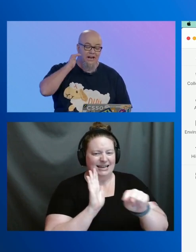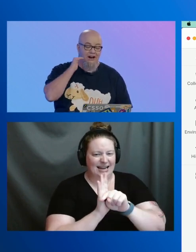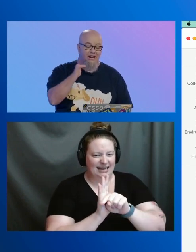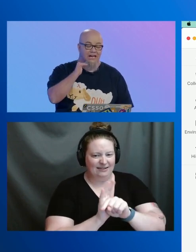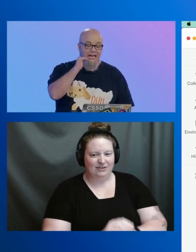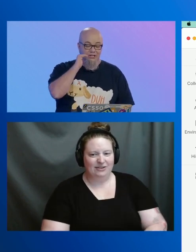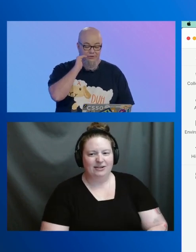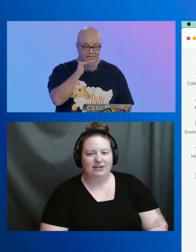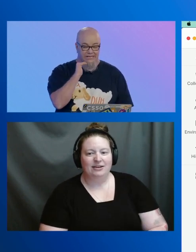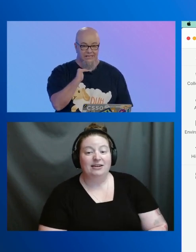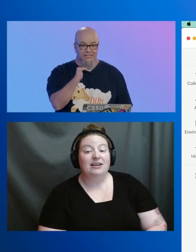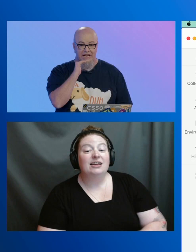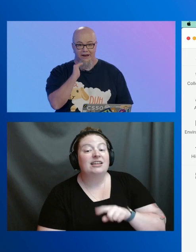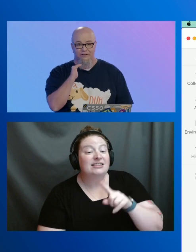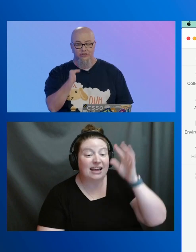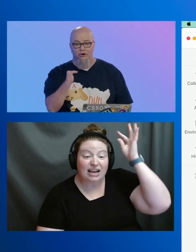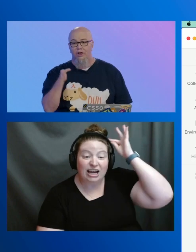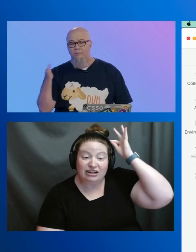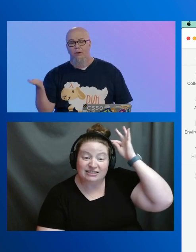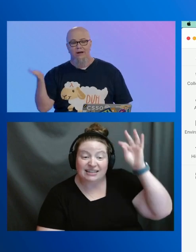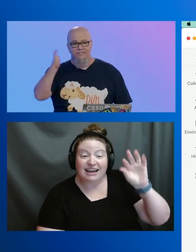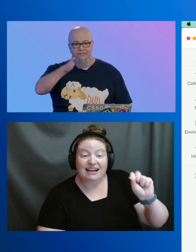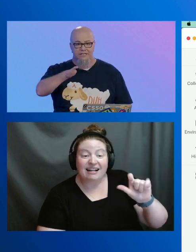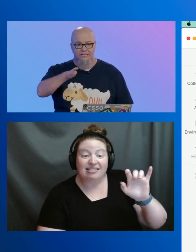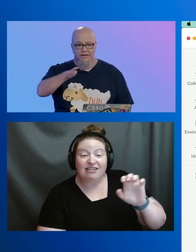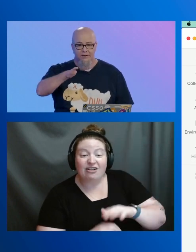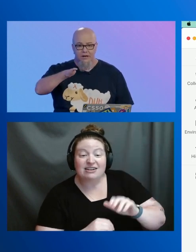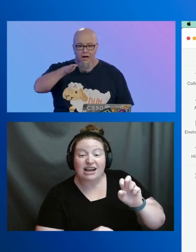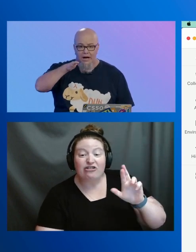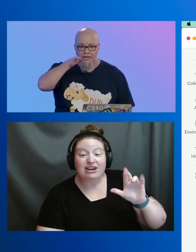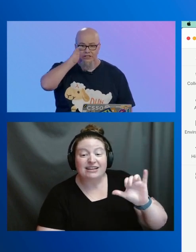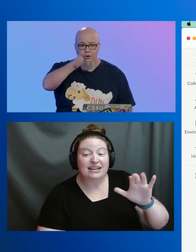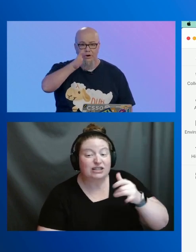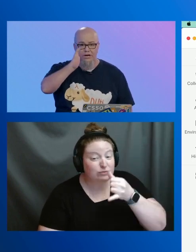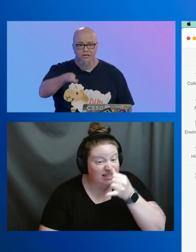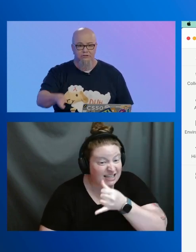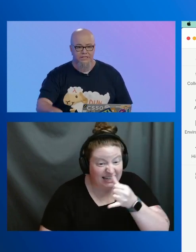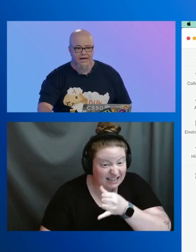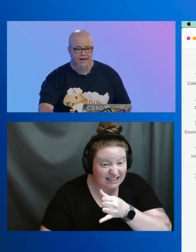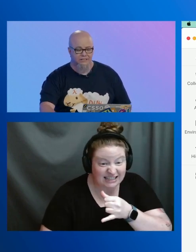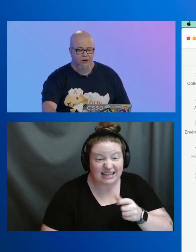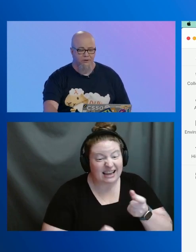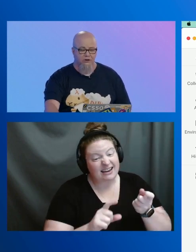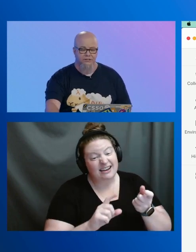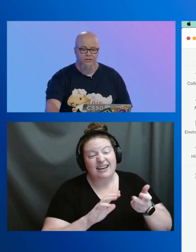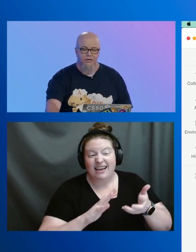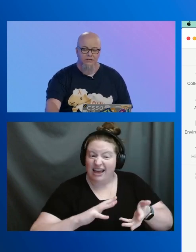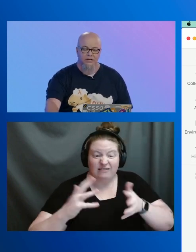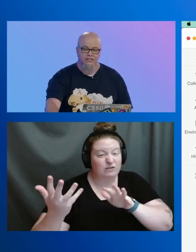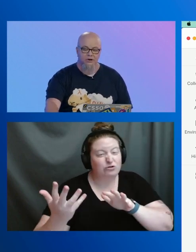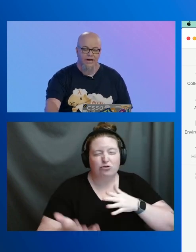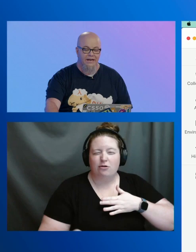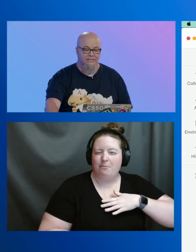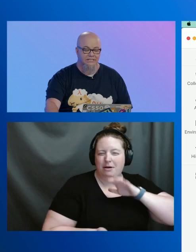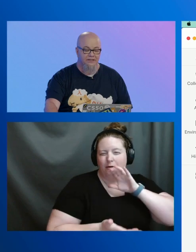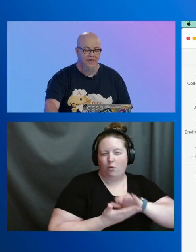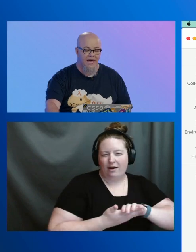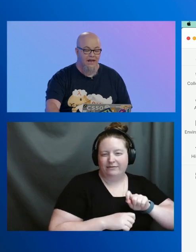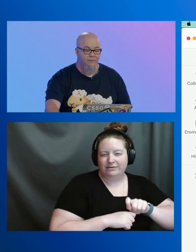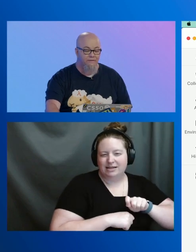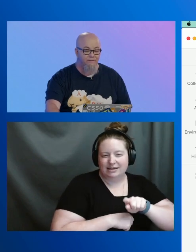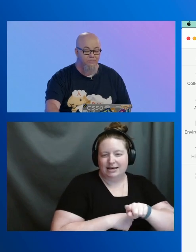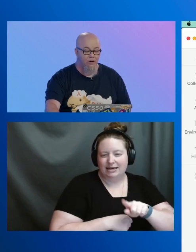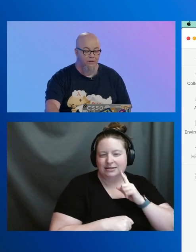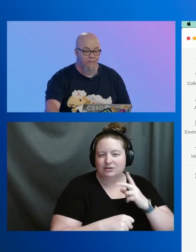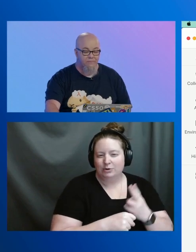hairstyle on Eric is ridiculous and out of control. My wife sent this in, so we're going to use that as our post. So let's go ahead and send that.